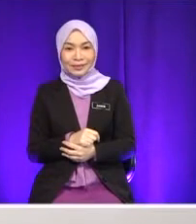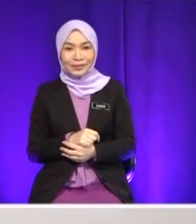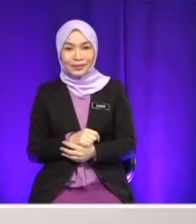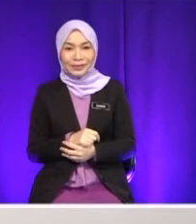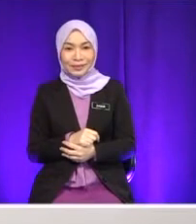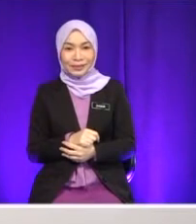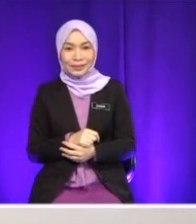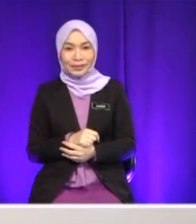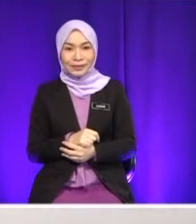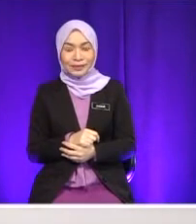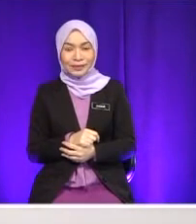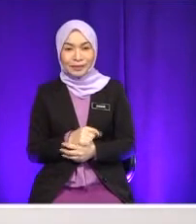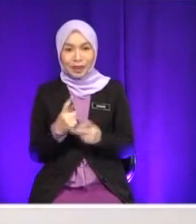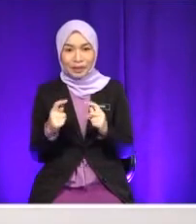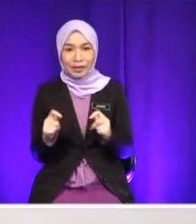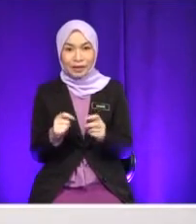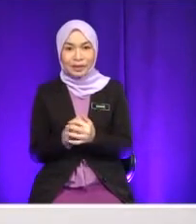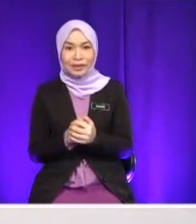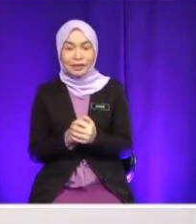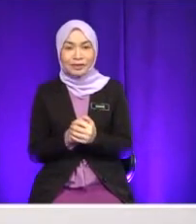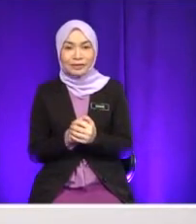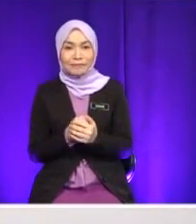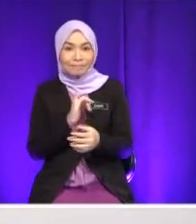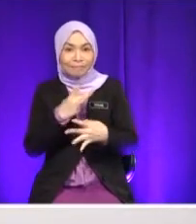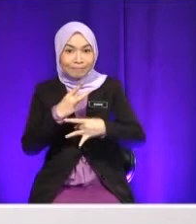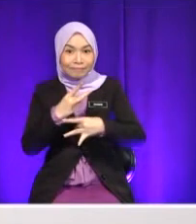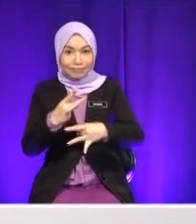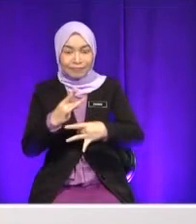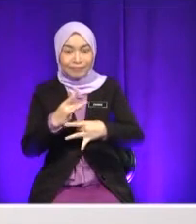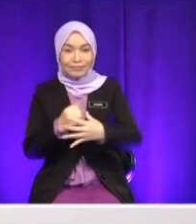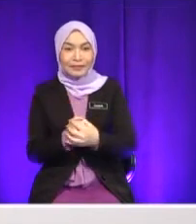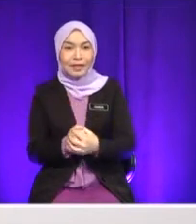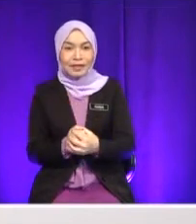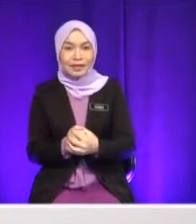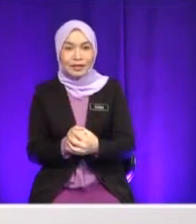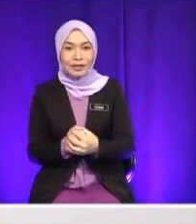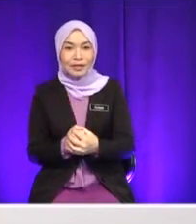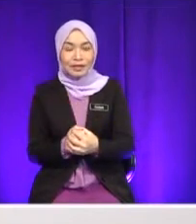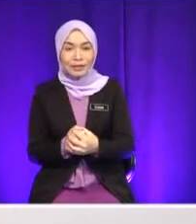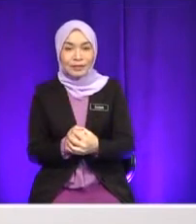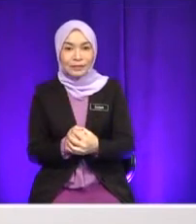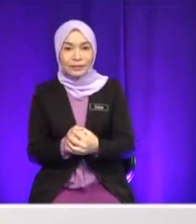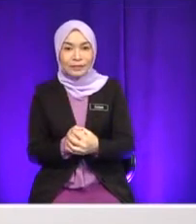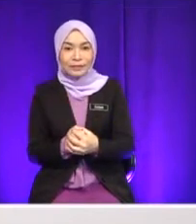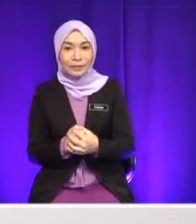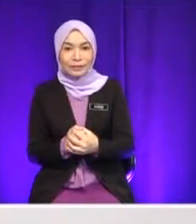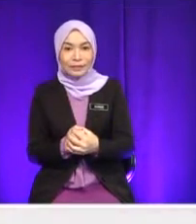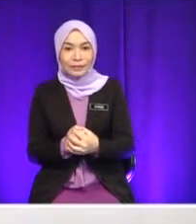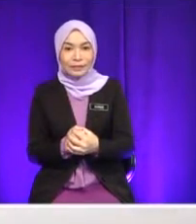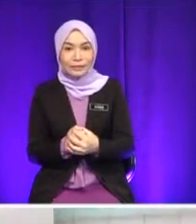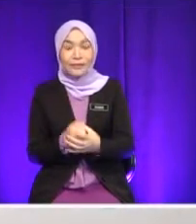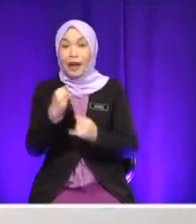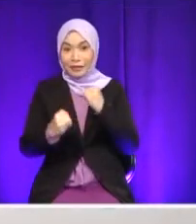Okay, for me, I'm more interested in international news. Okay. It is because international news